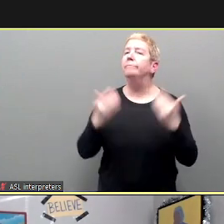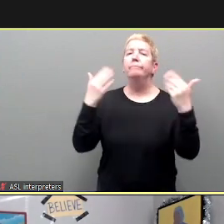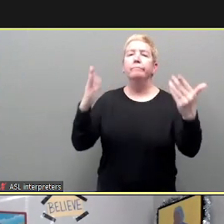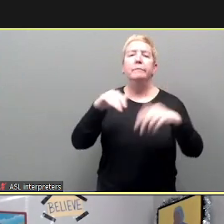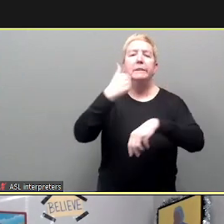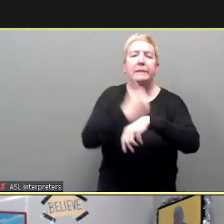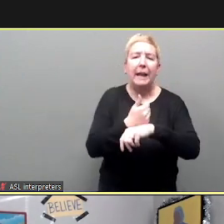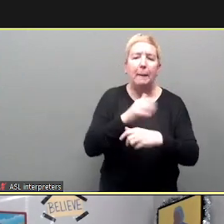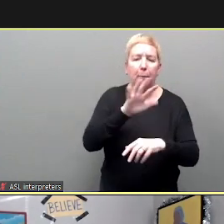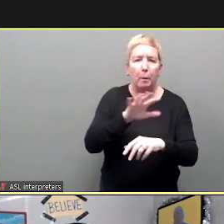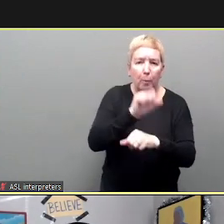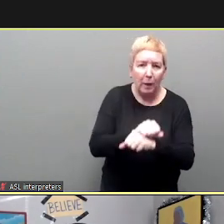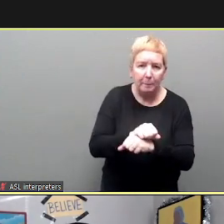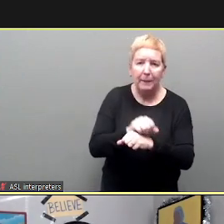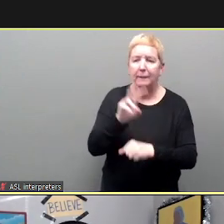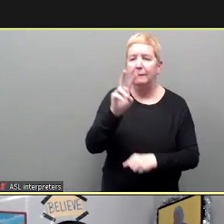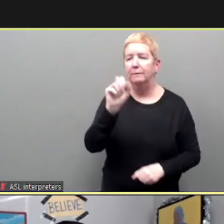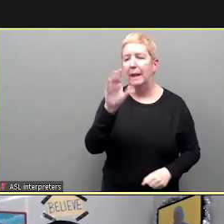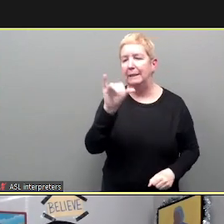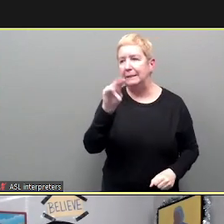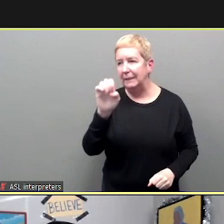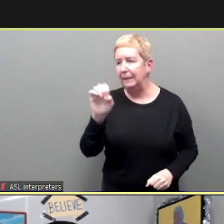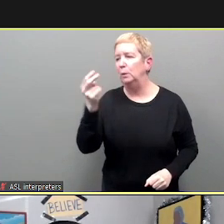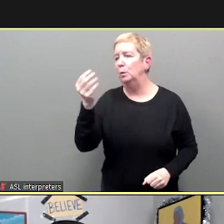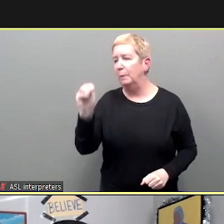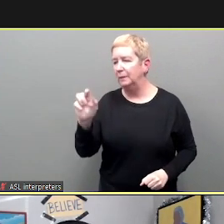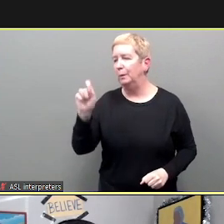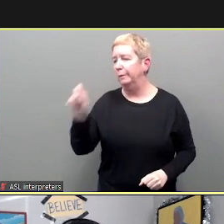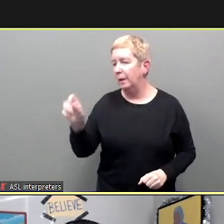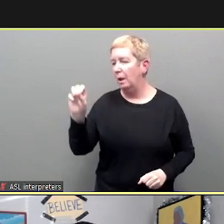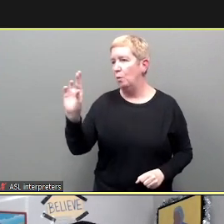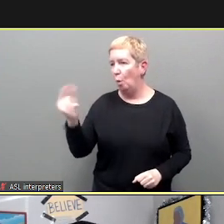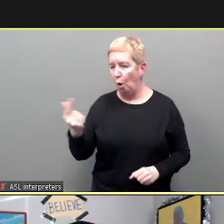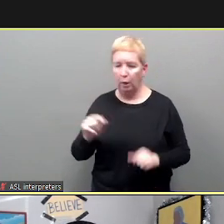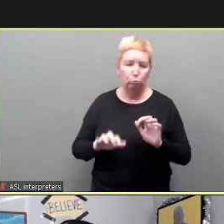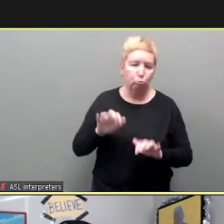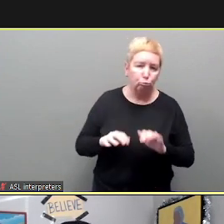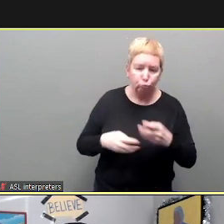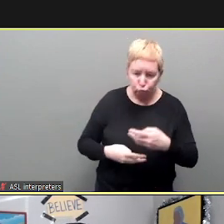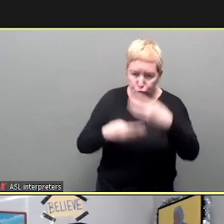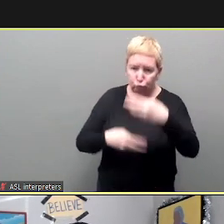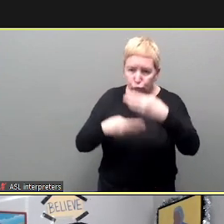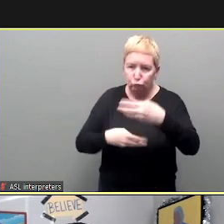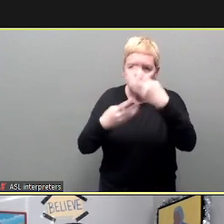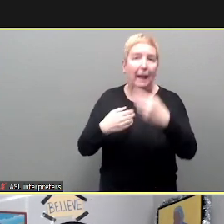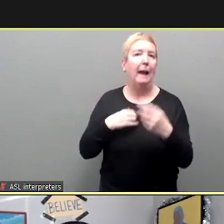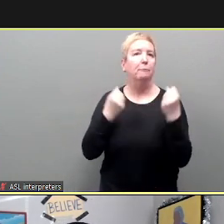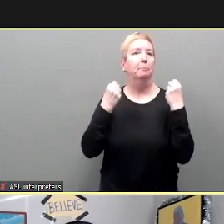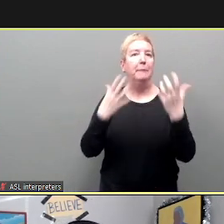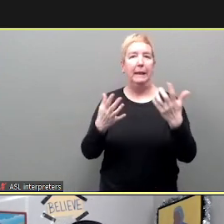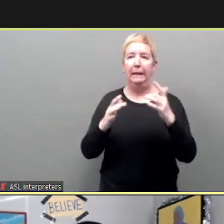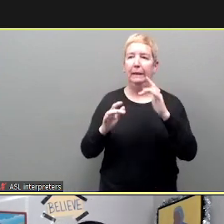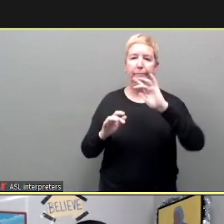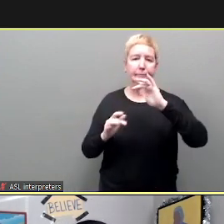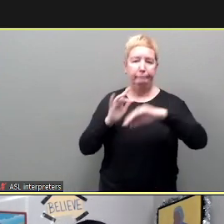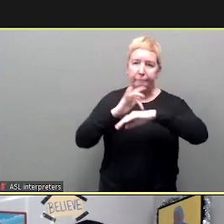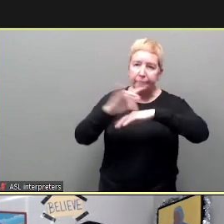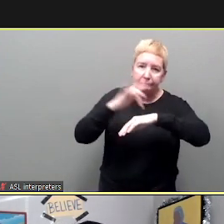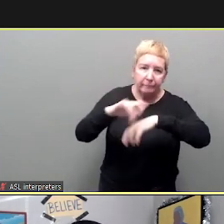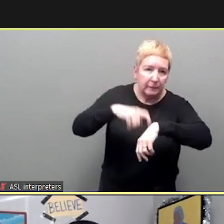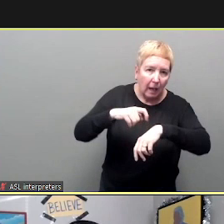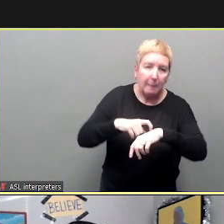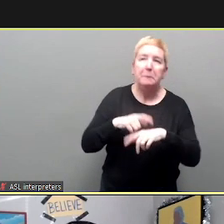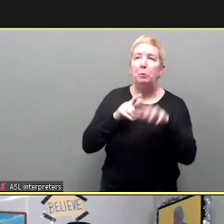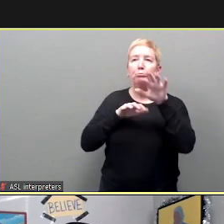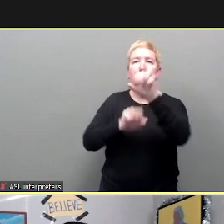at vaccinenewmexico.org. You can look for a vaccine. We actually have a lot of openings right now. Vaccines.gov is another